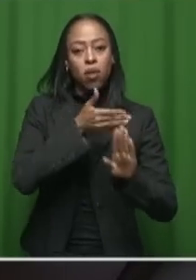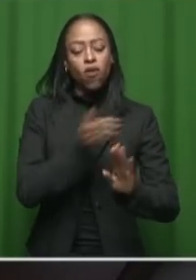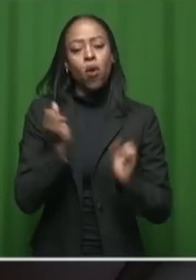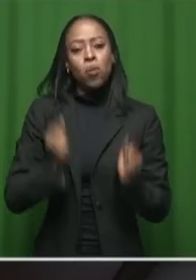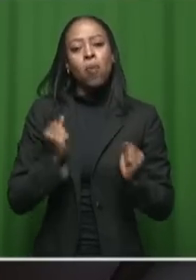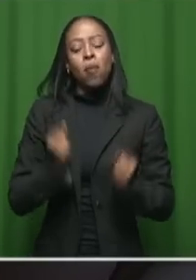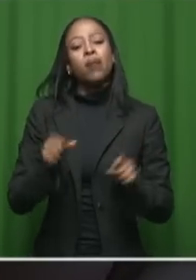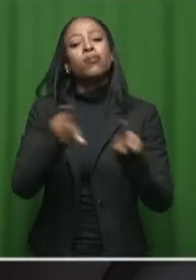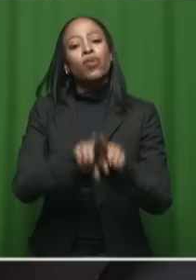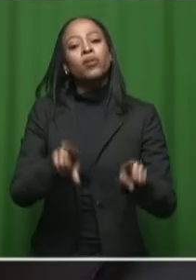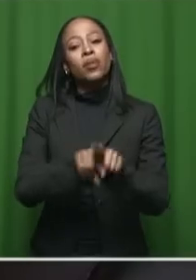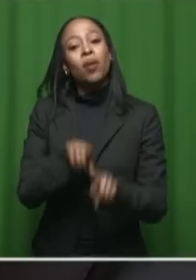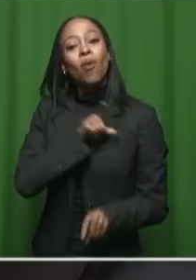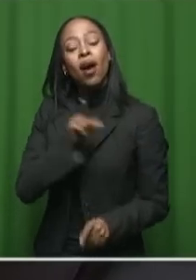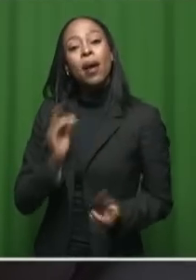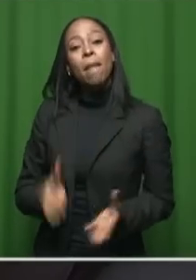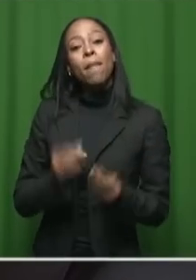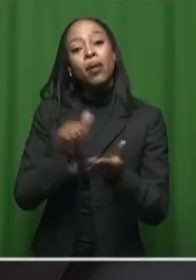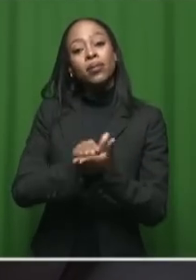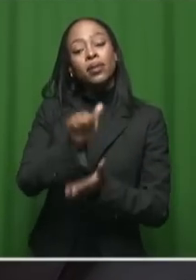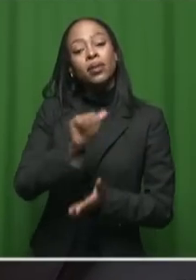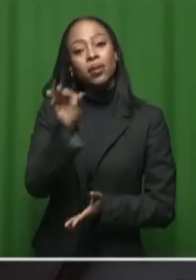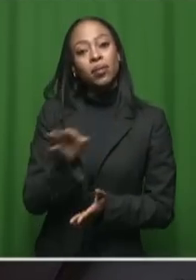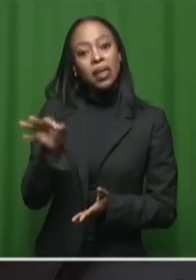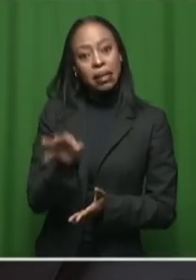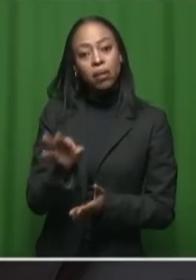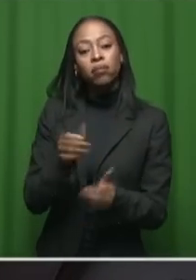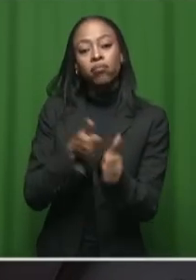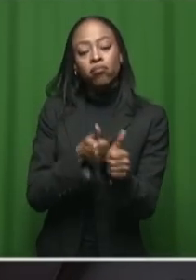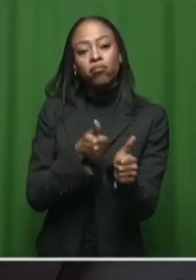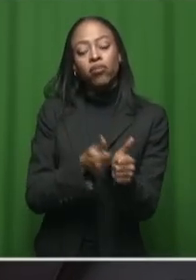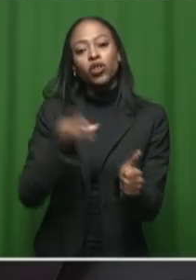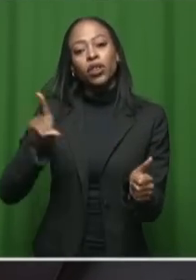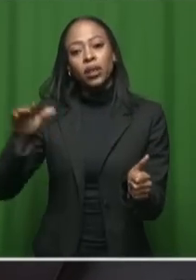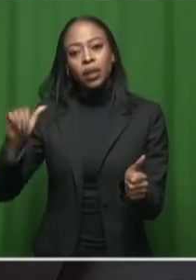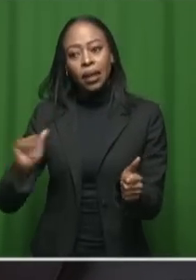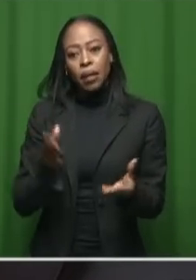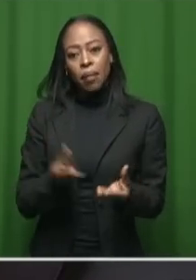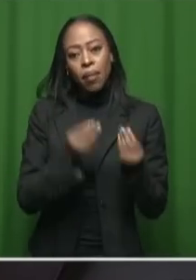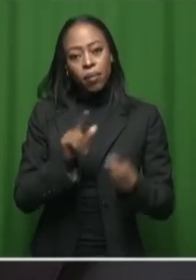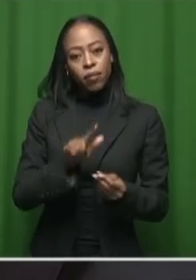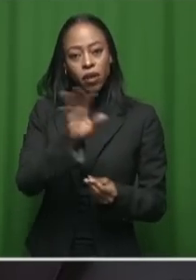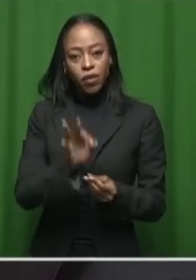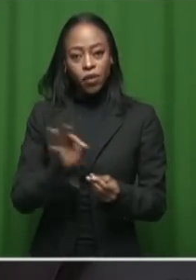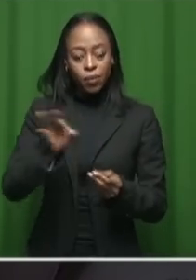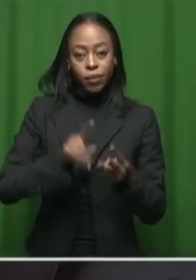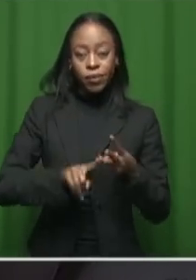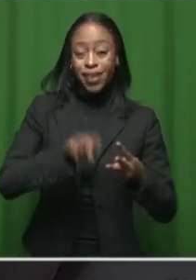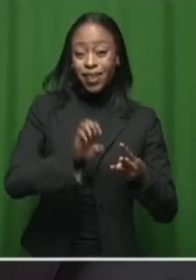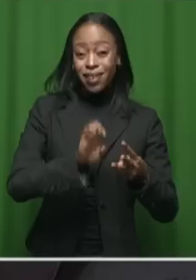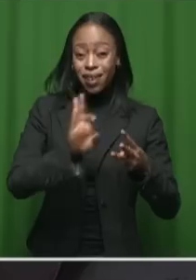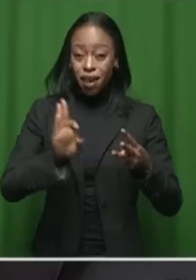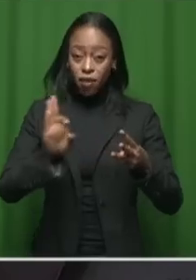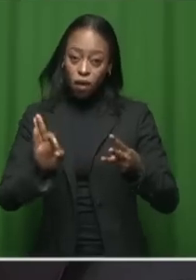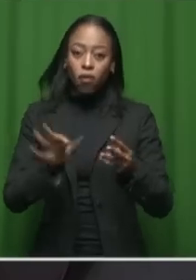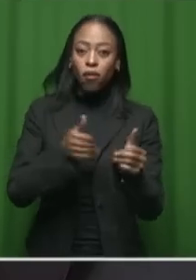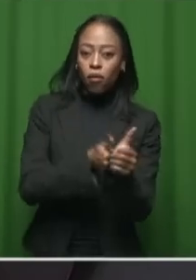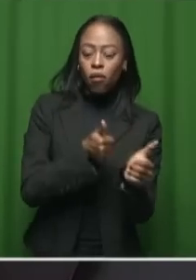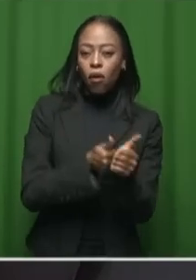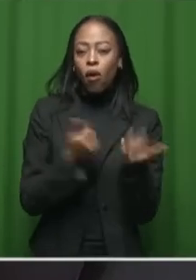with 16% of the provincial vote, followed by the Democratic Alliance with 7% of the vote. The EFF coming closely behind